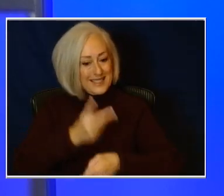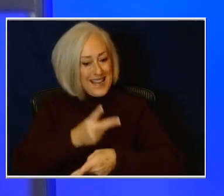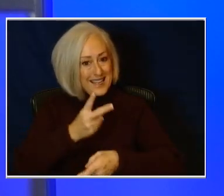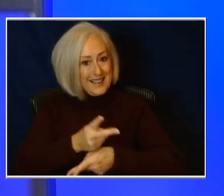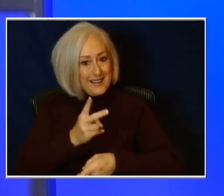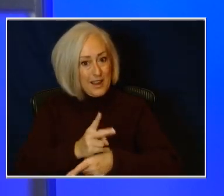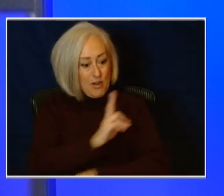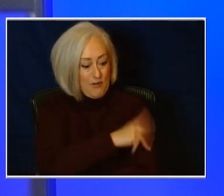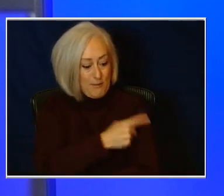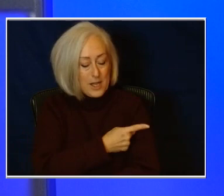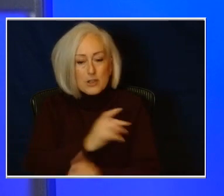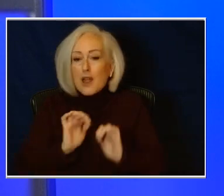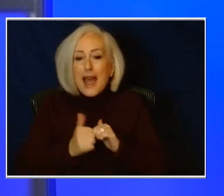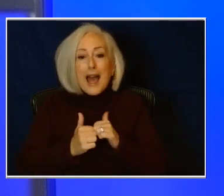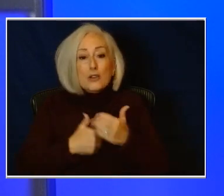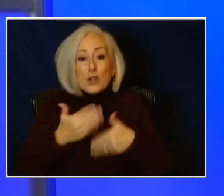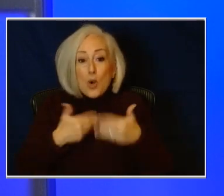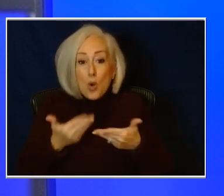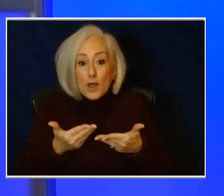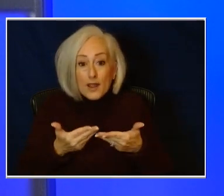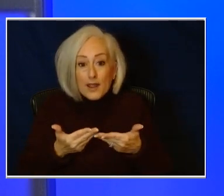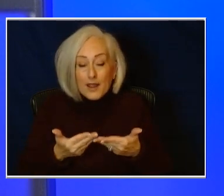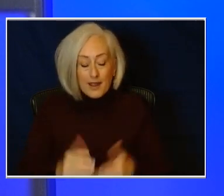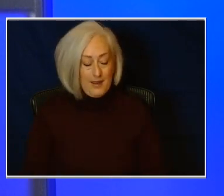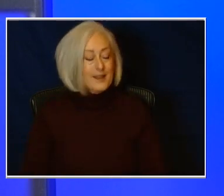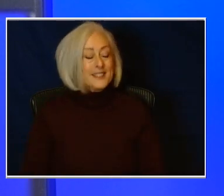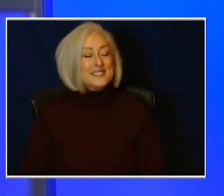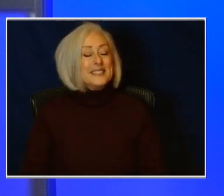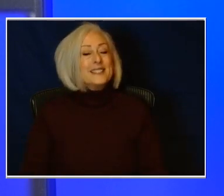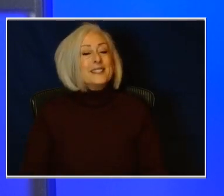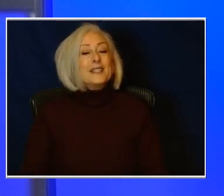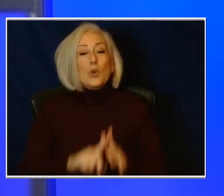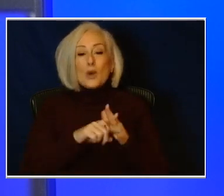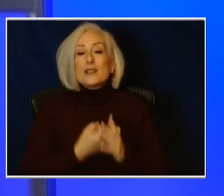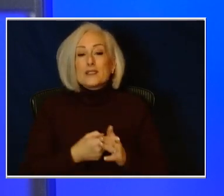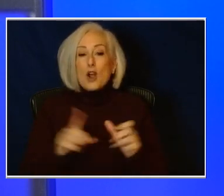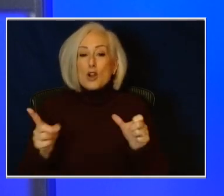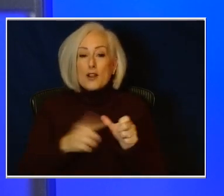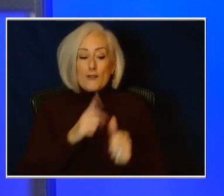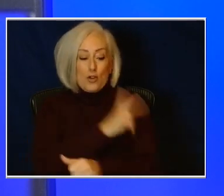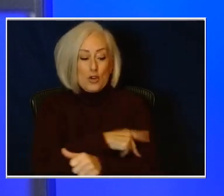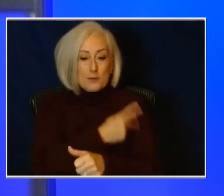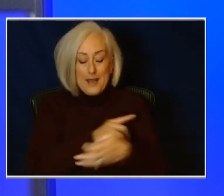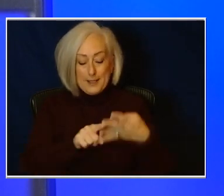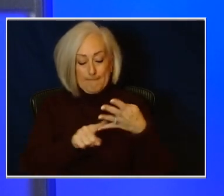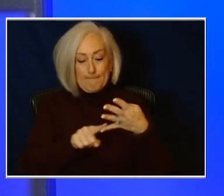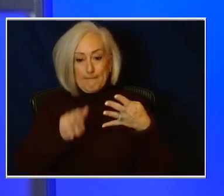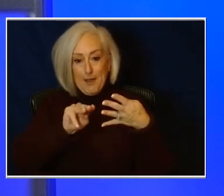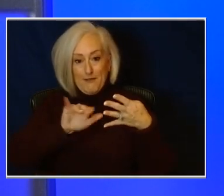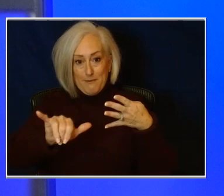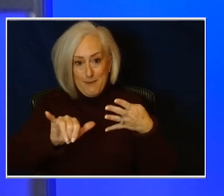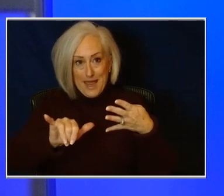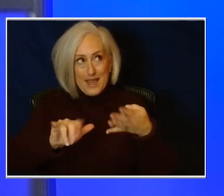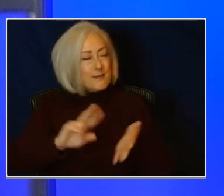started treating our first patient in our proton program at the end of May. So it's been 6-7 months since we've been going. It's